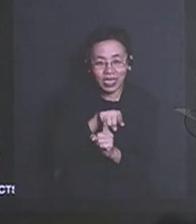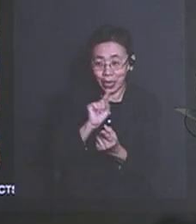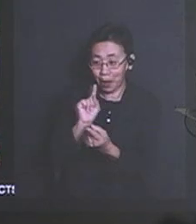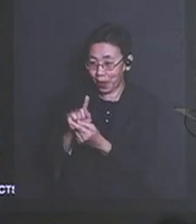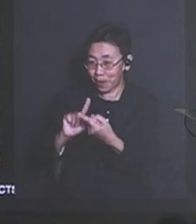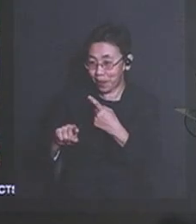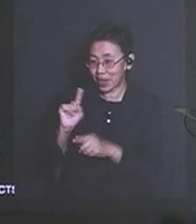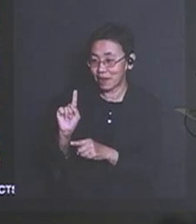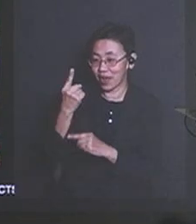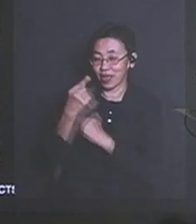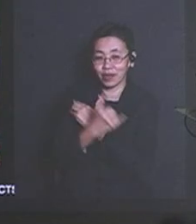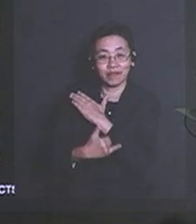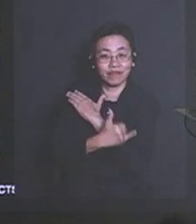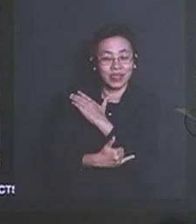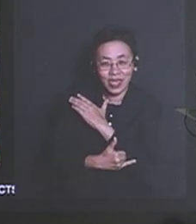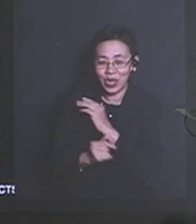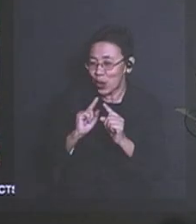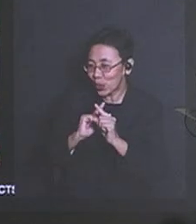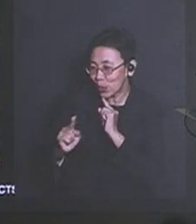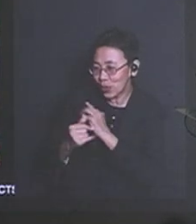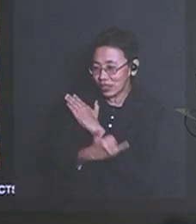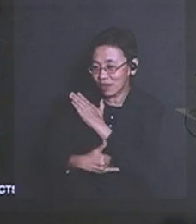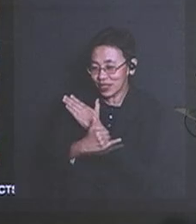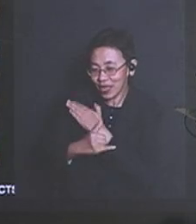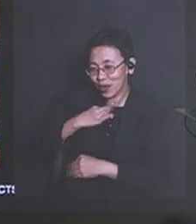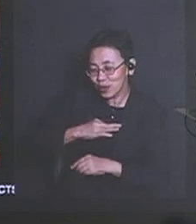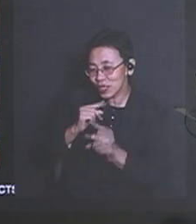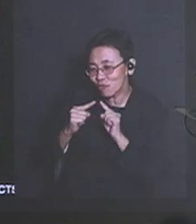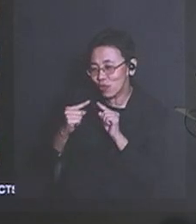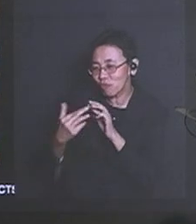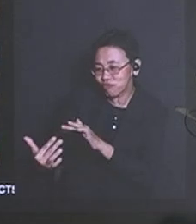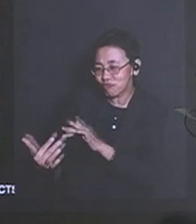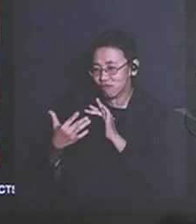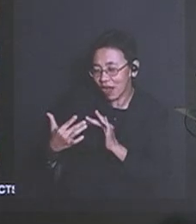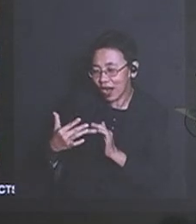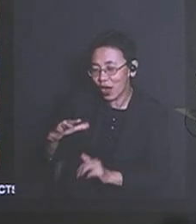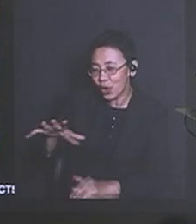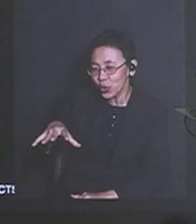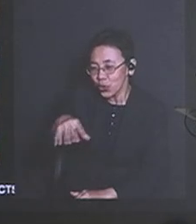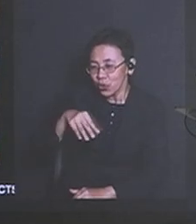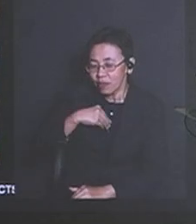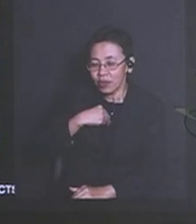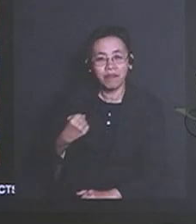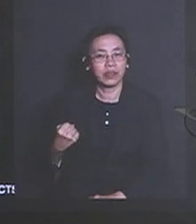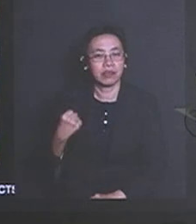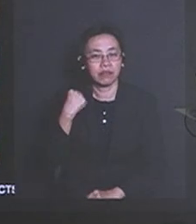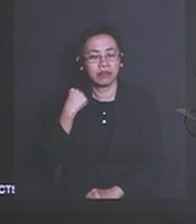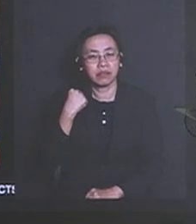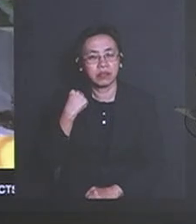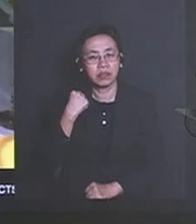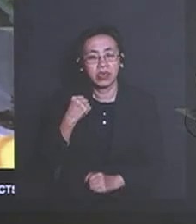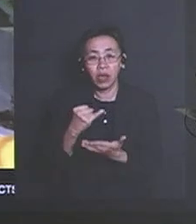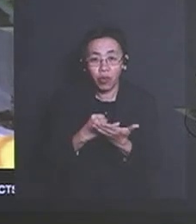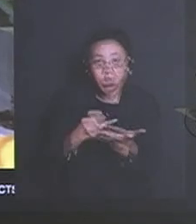confidence. And for us, this is a good learning process that use arts as a medium.